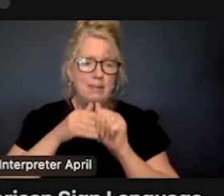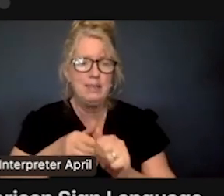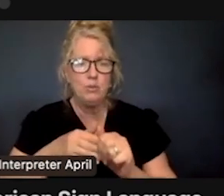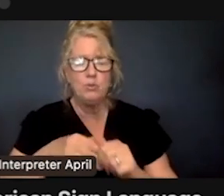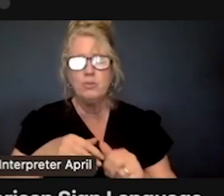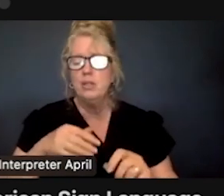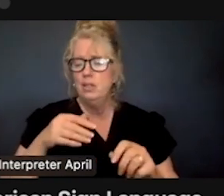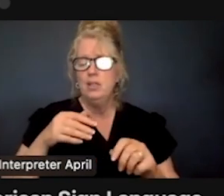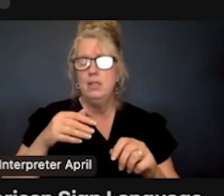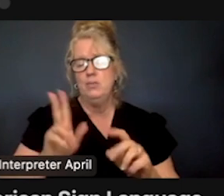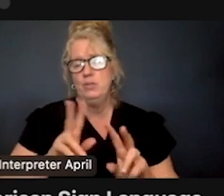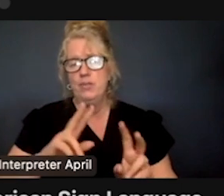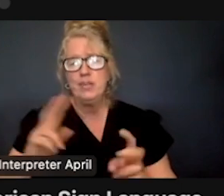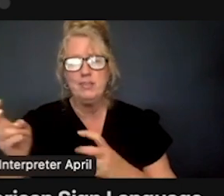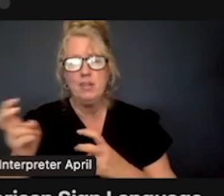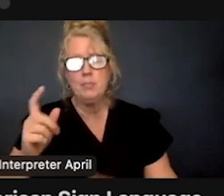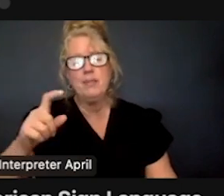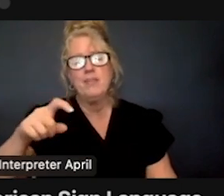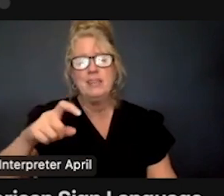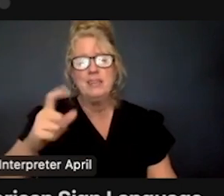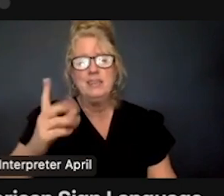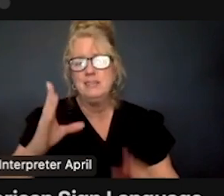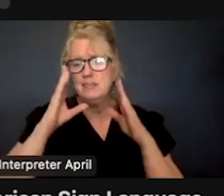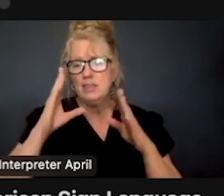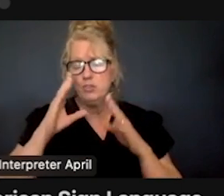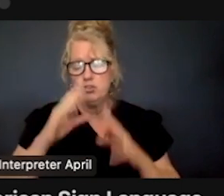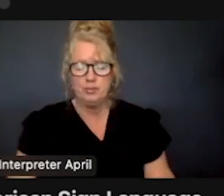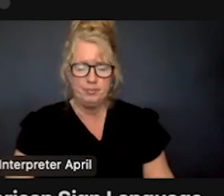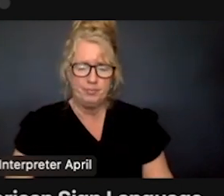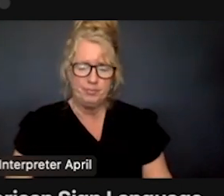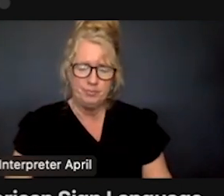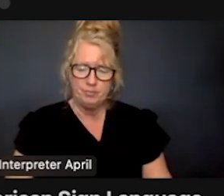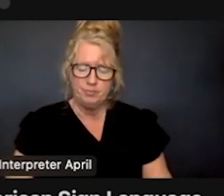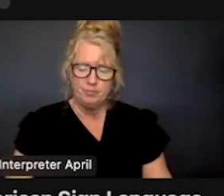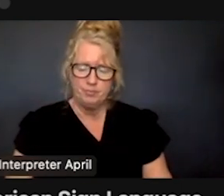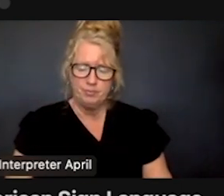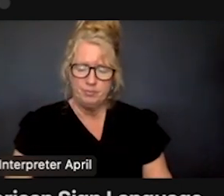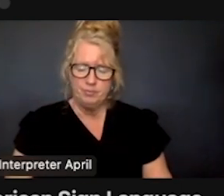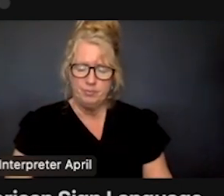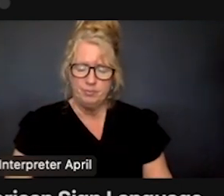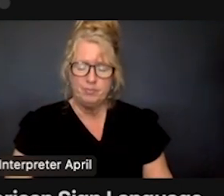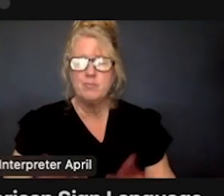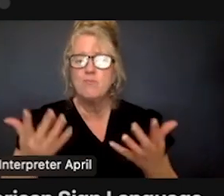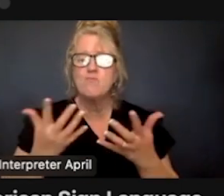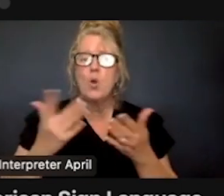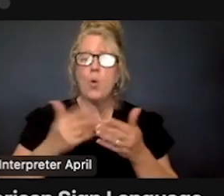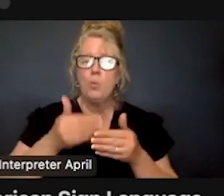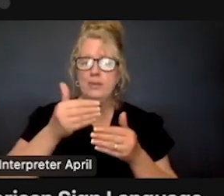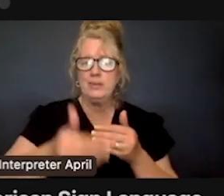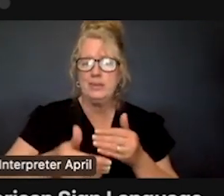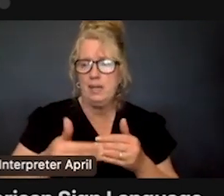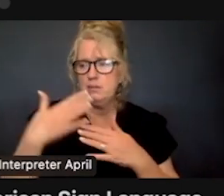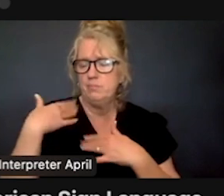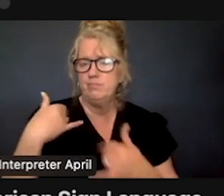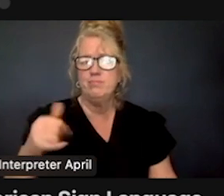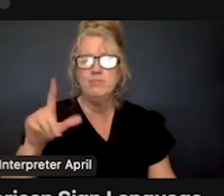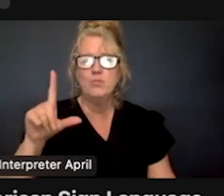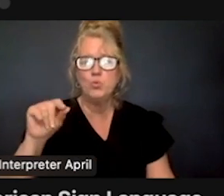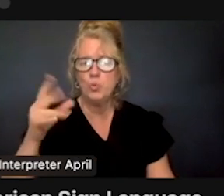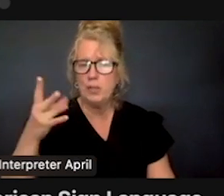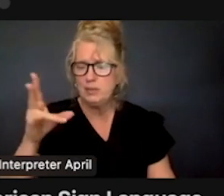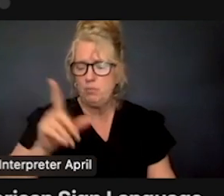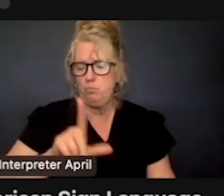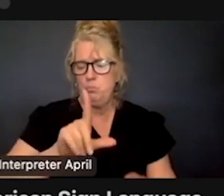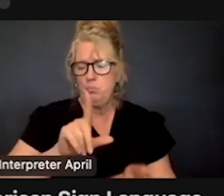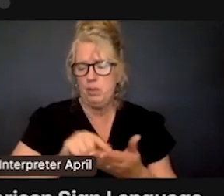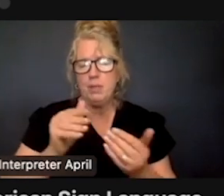a topic needing attention. In terms of what's next, since 2017, we've been publishing these